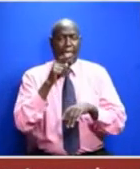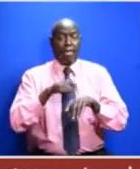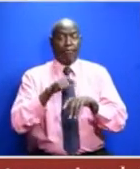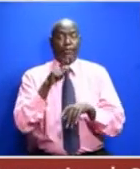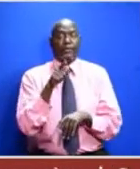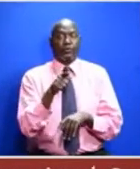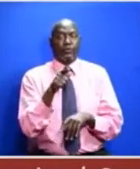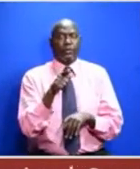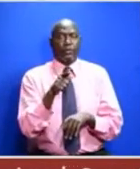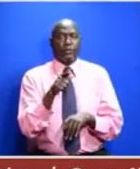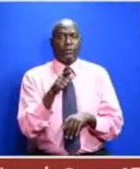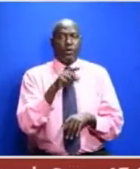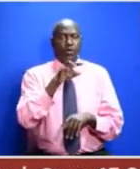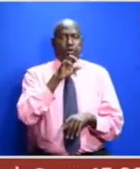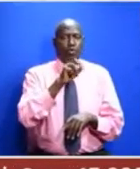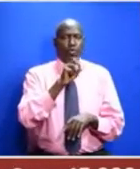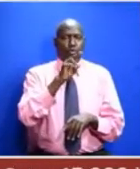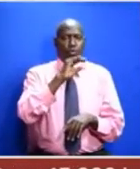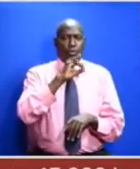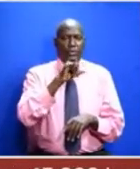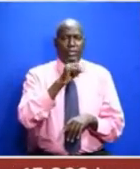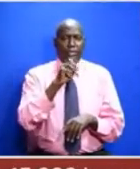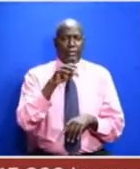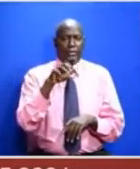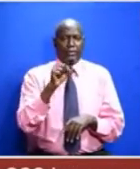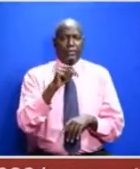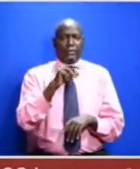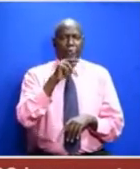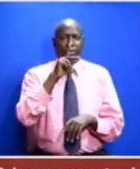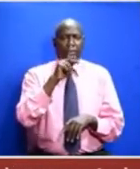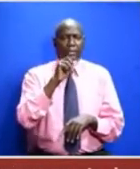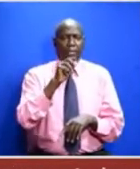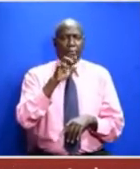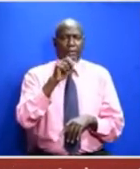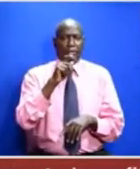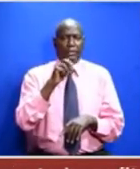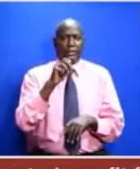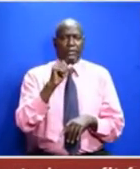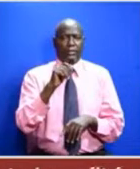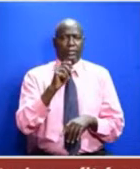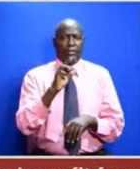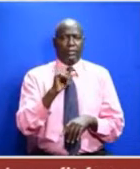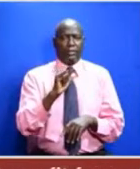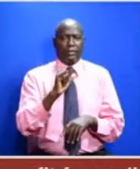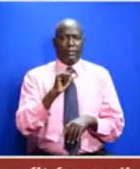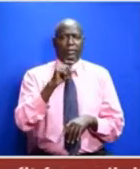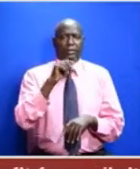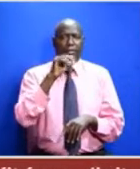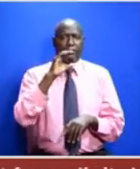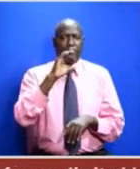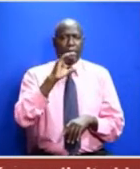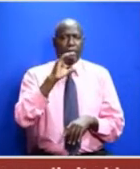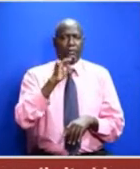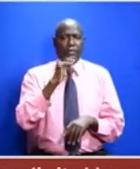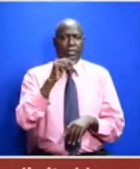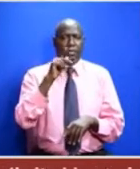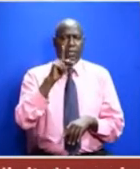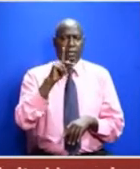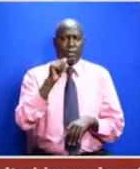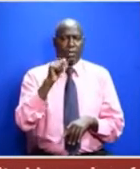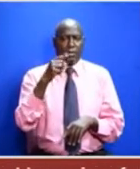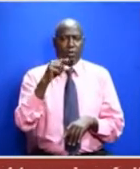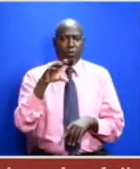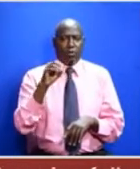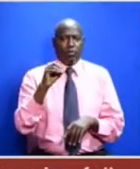hii. Sehemu ya Runyenjes, sehemu ya Mbere, Kiritiri, Siakago. Na hiyo mambo yote ya